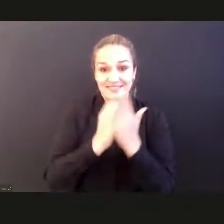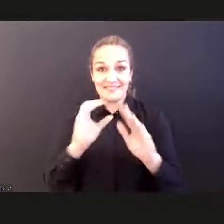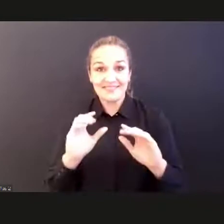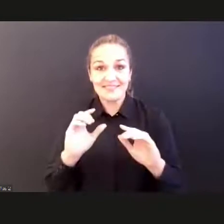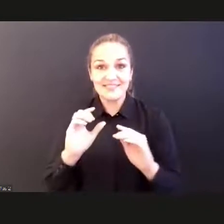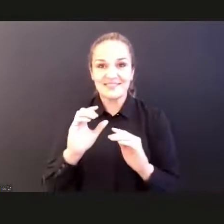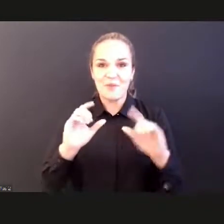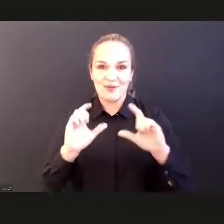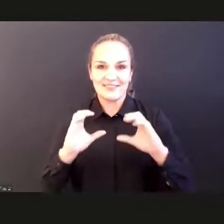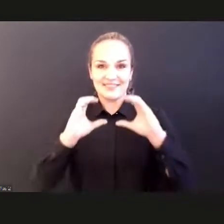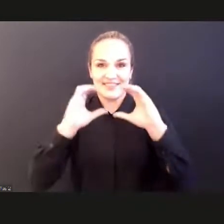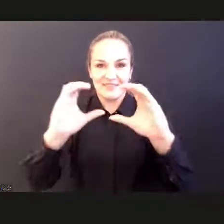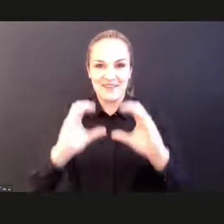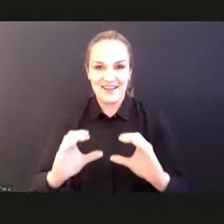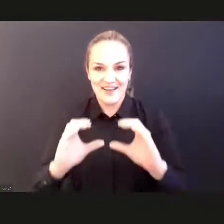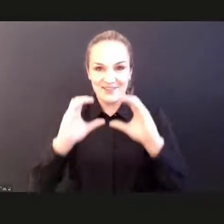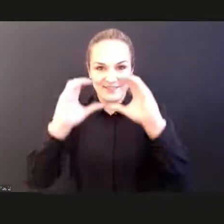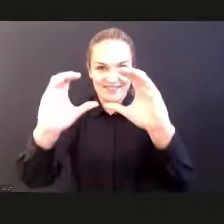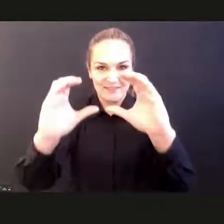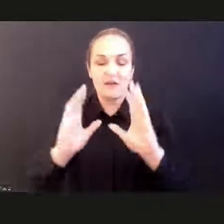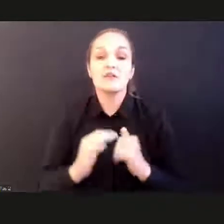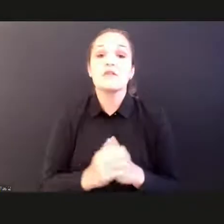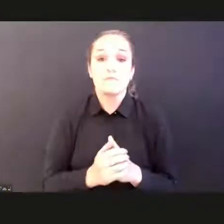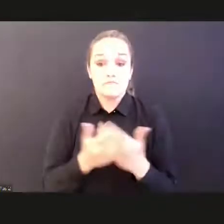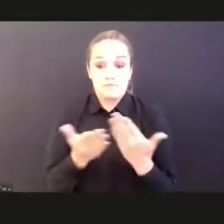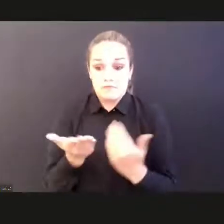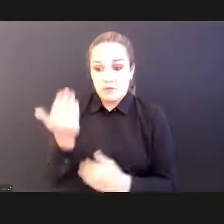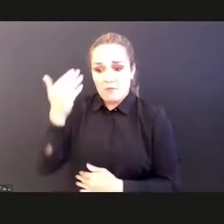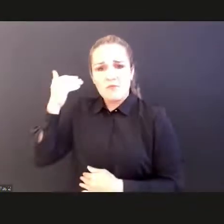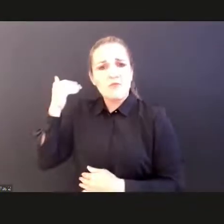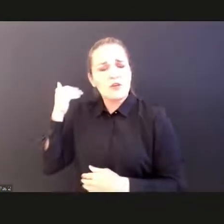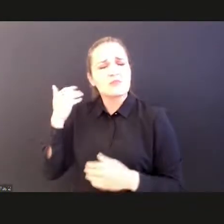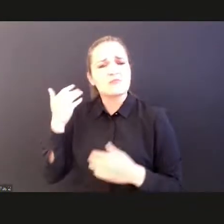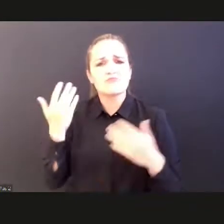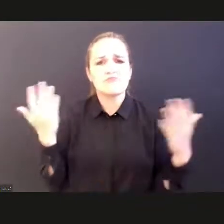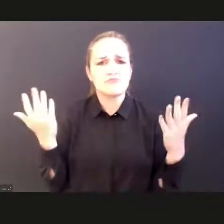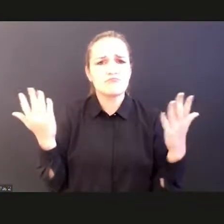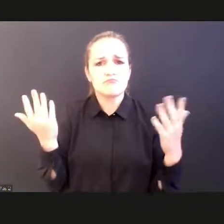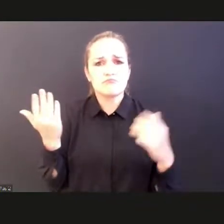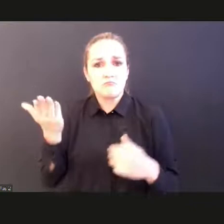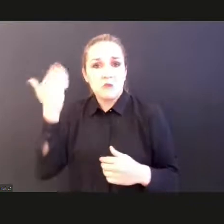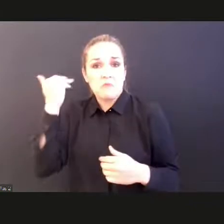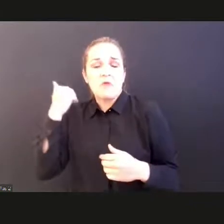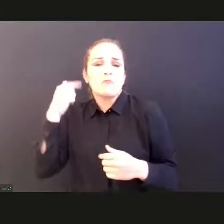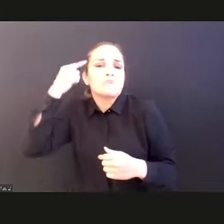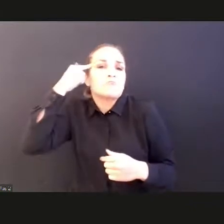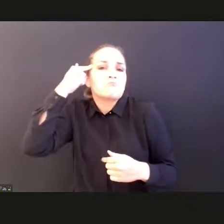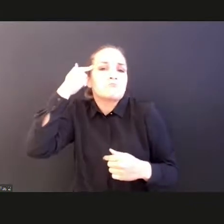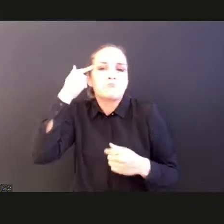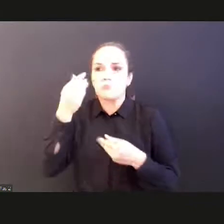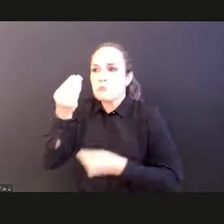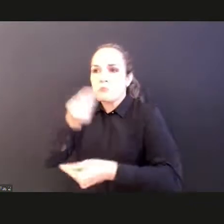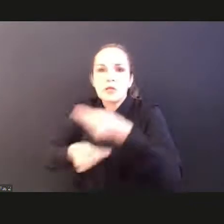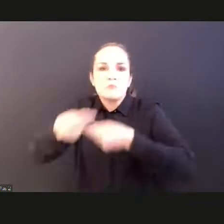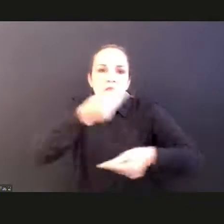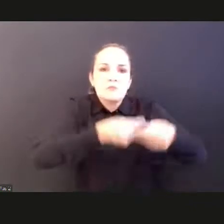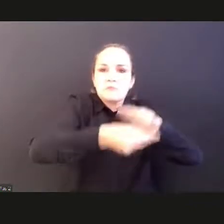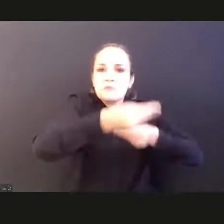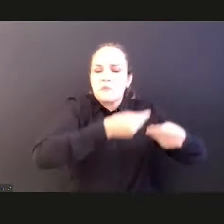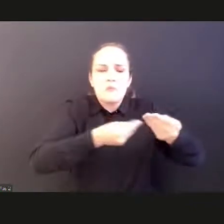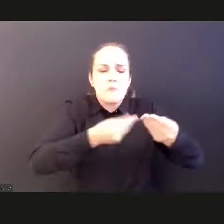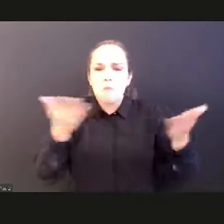where we use to sell services and goods through streaming of music, transaction payments, these are all